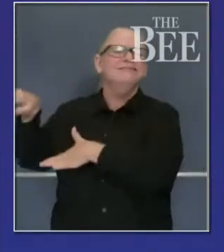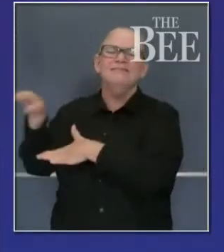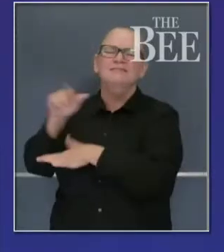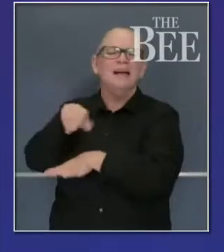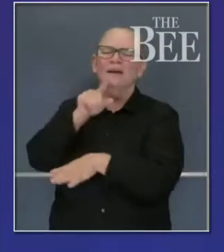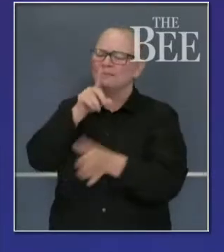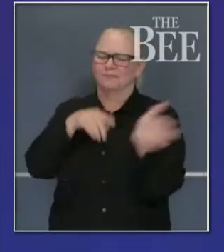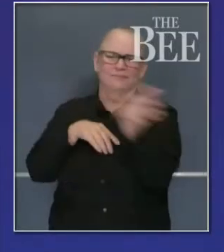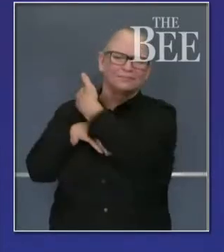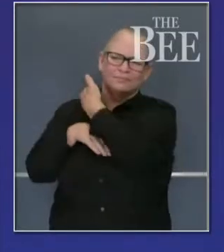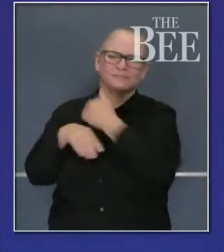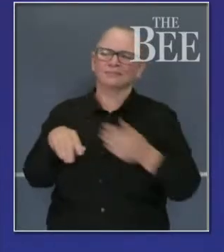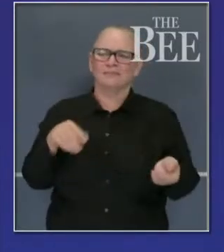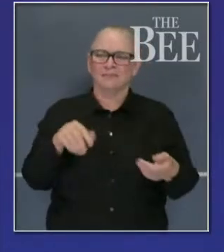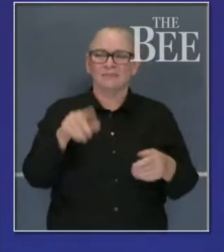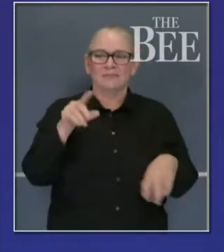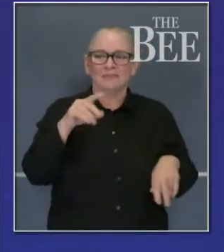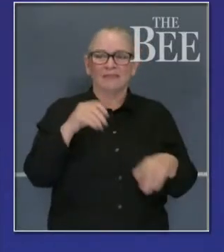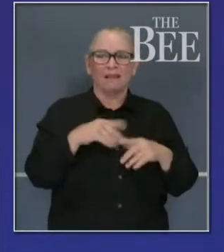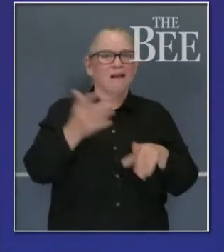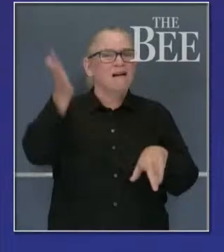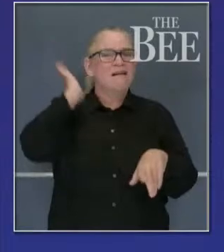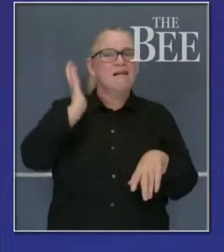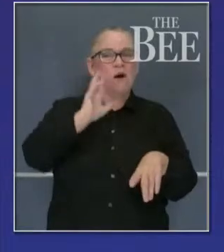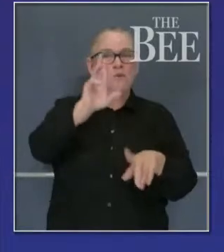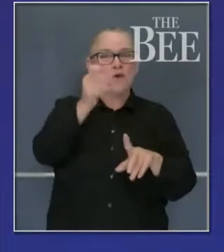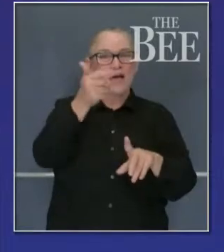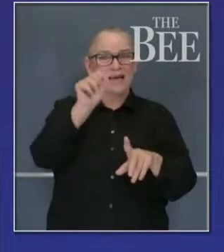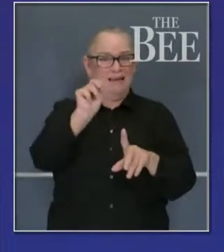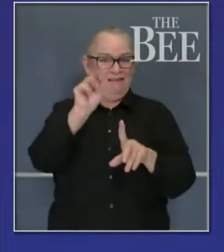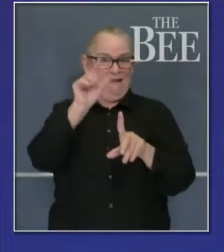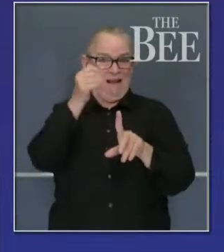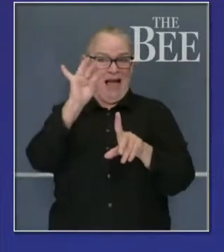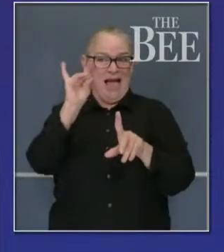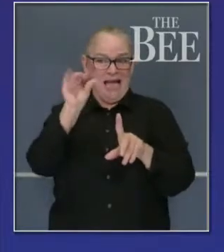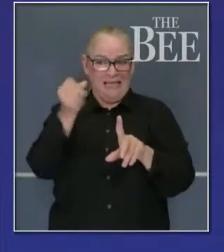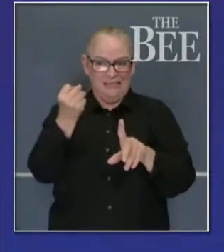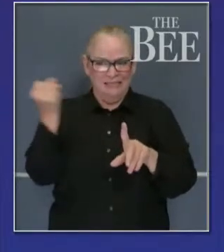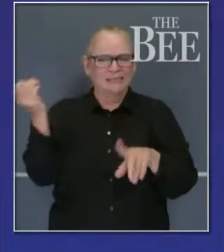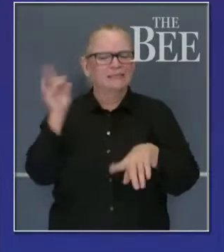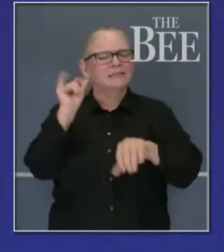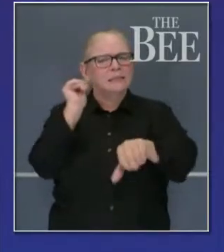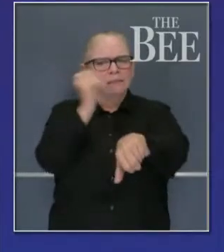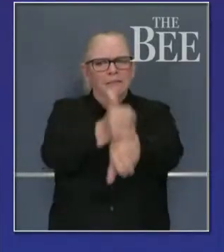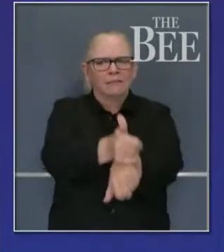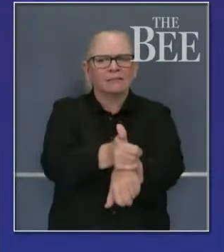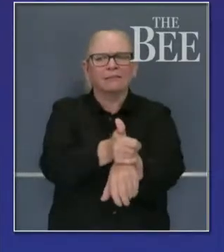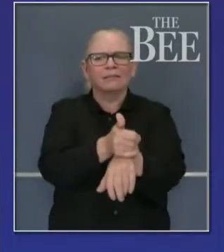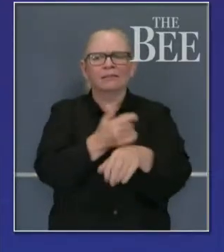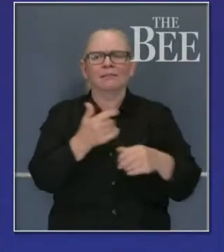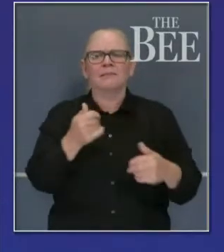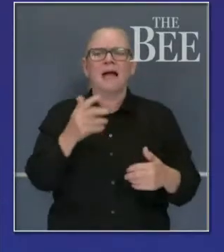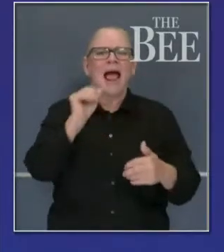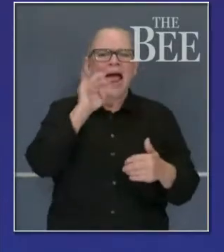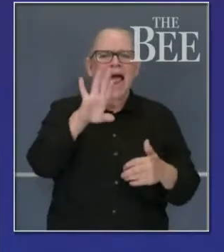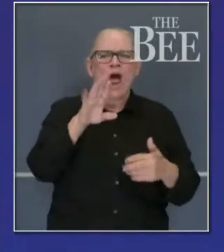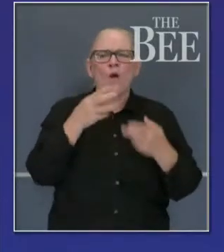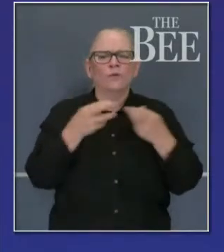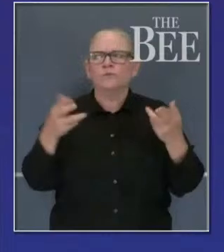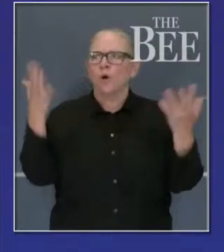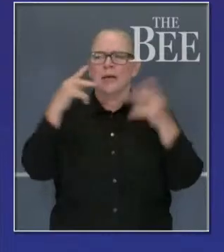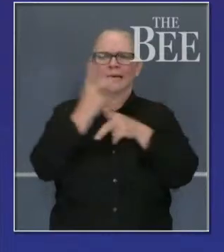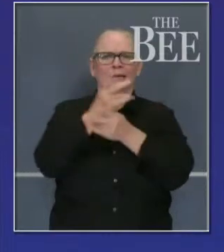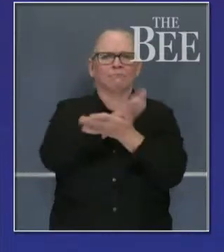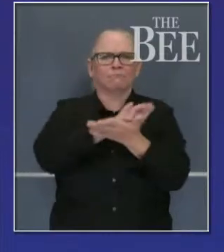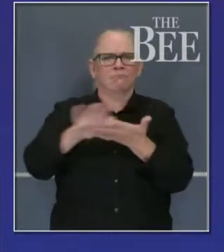established in 1970 many of the tenets, the California Air Resources Board and others tenets that have become national models in